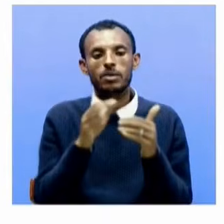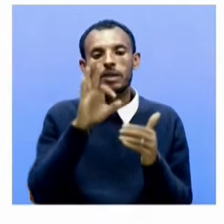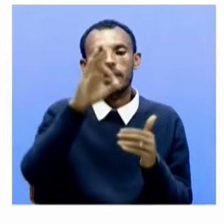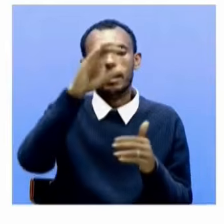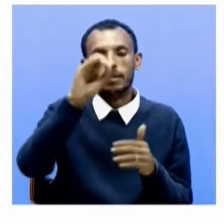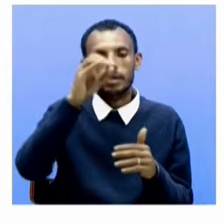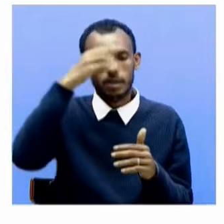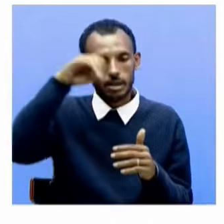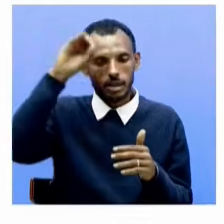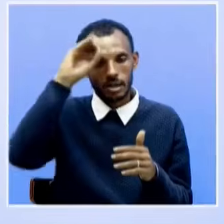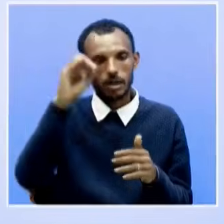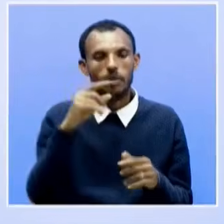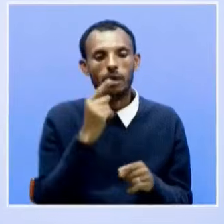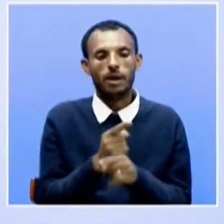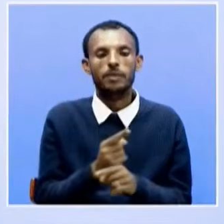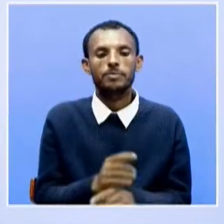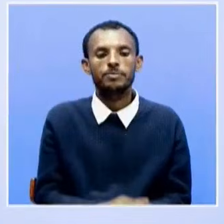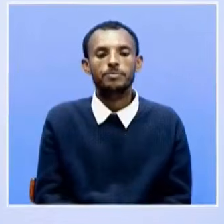degree. All right.